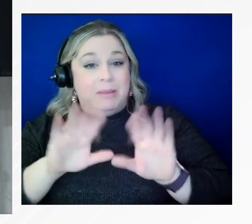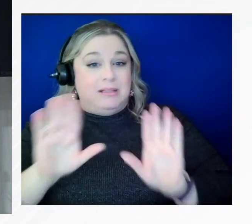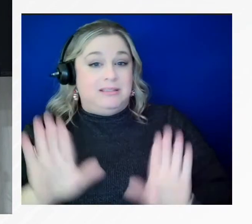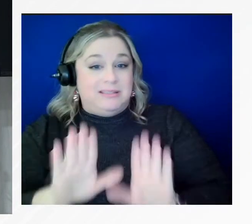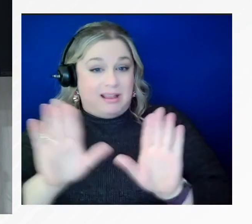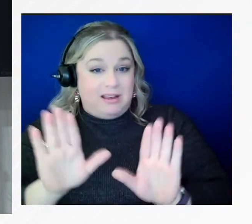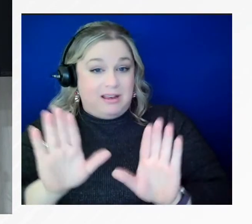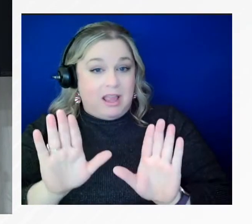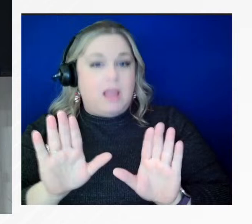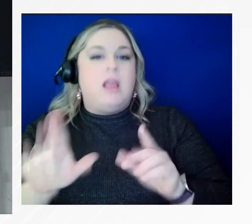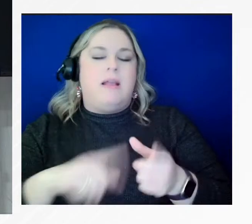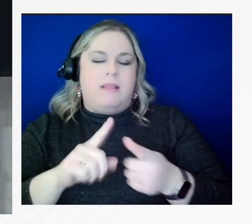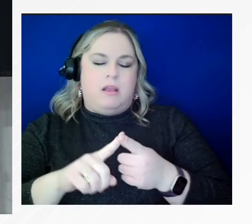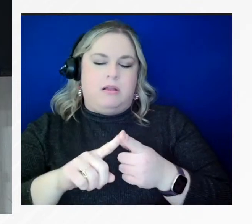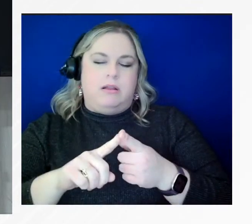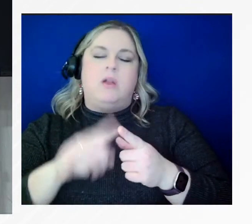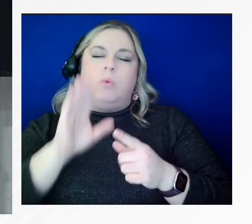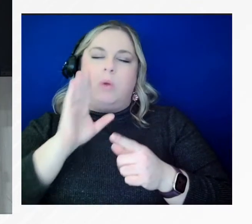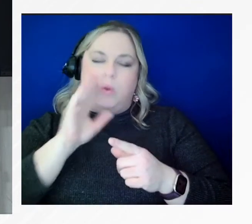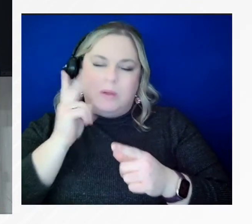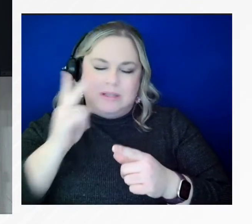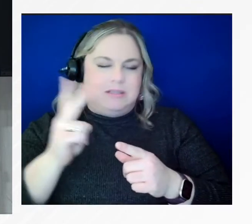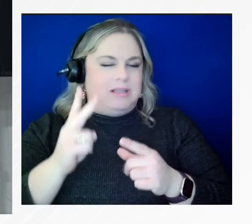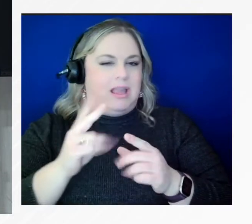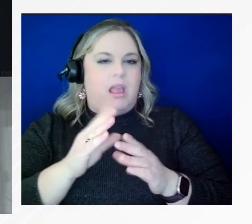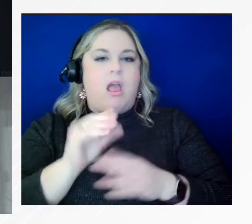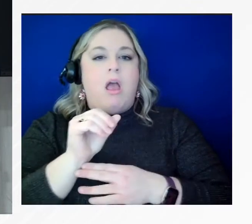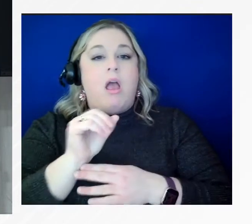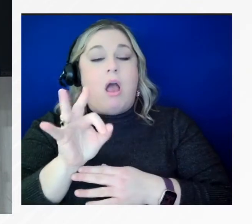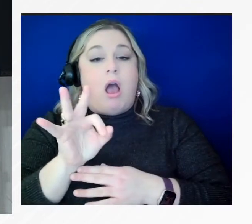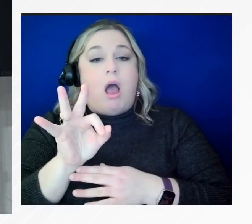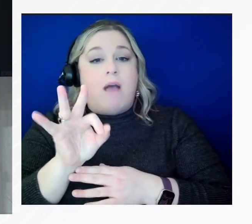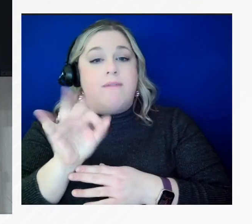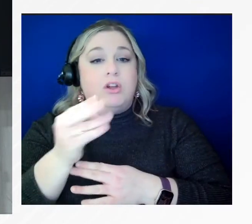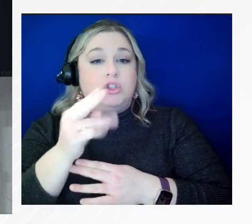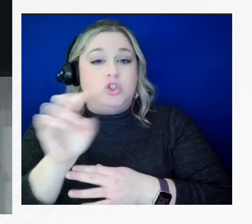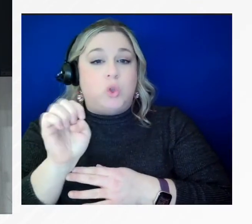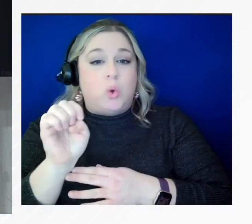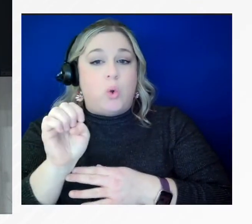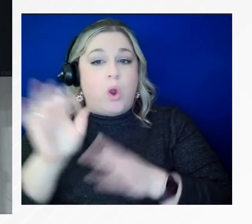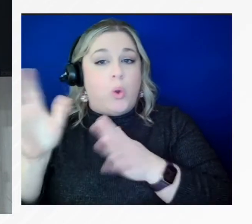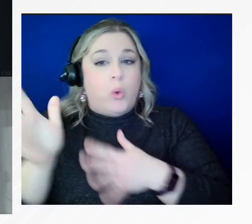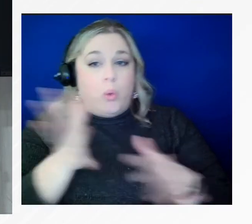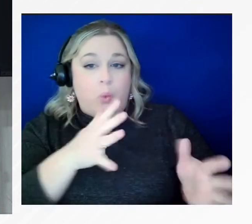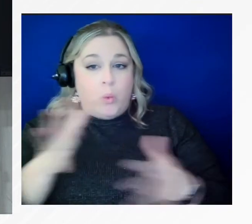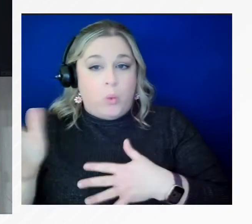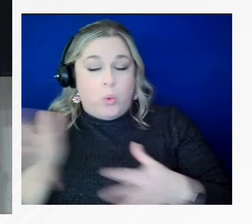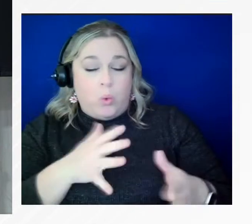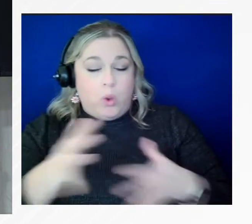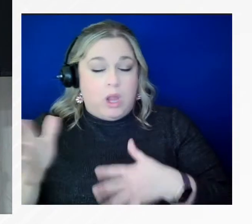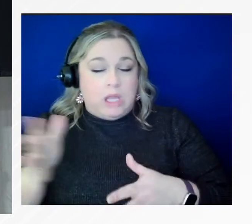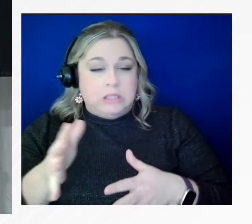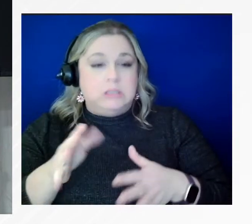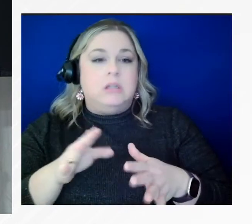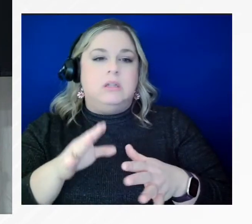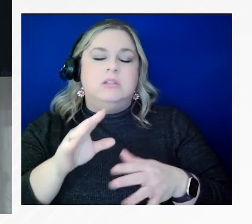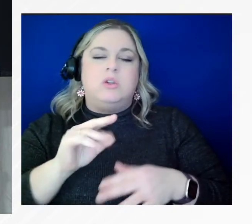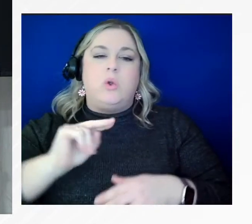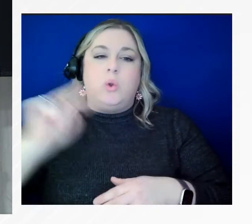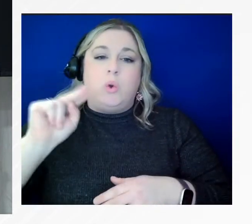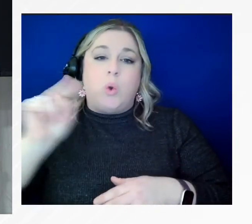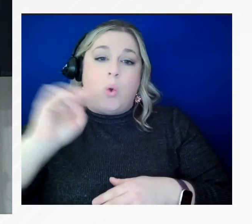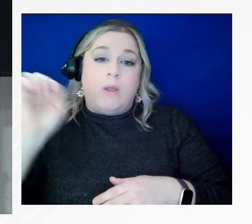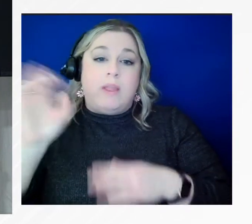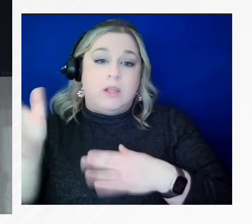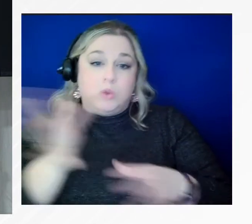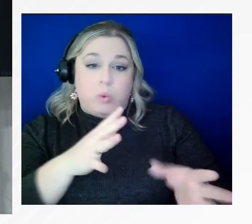an extended period of offshore winds. So beginning Sunday into Monday, you're going to have development of some weak northeast winds across the area,